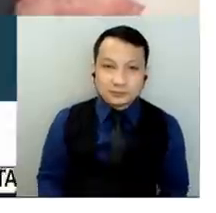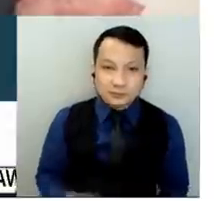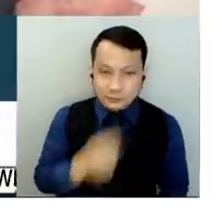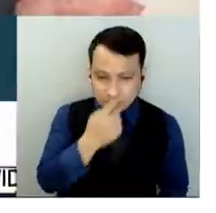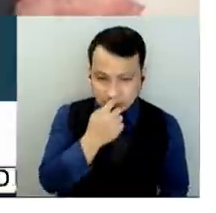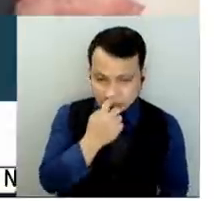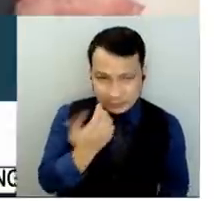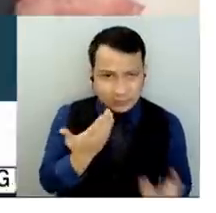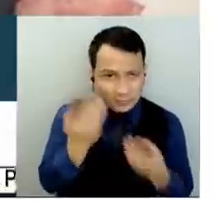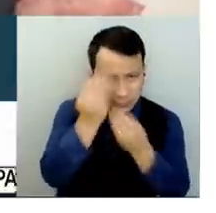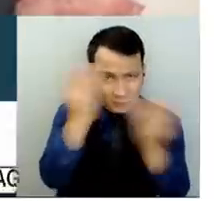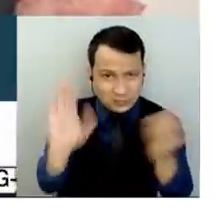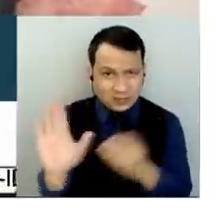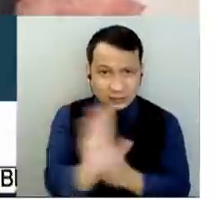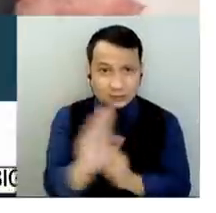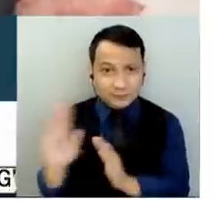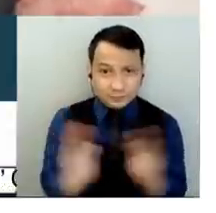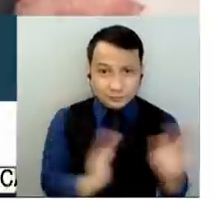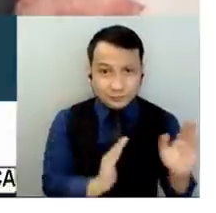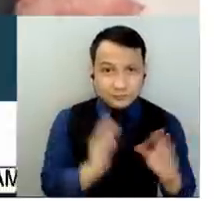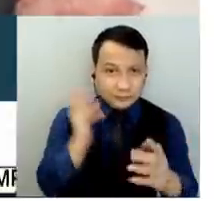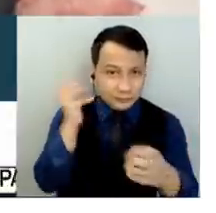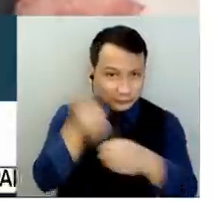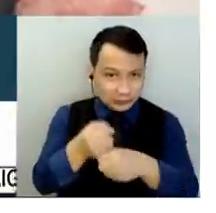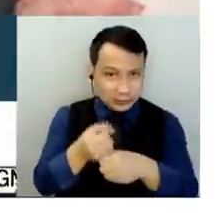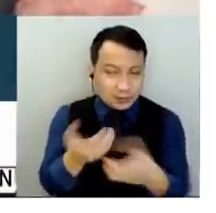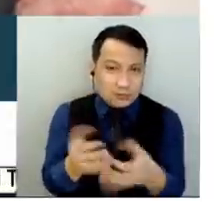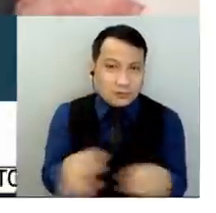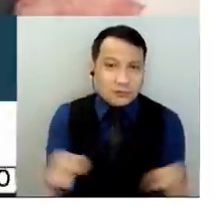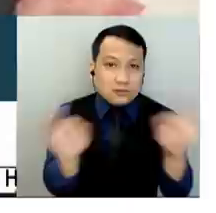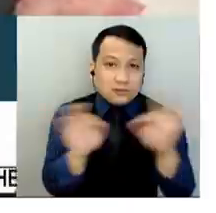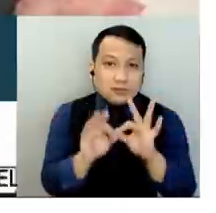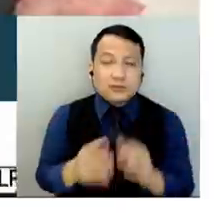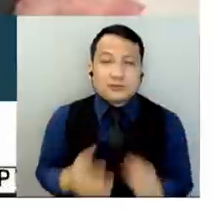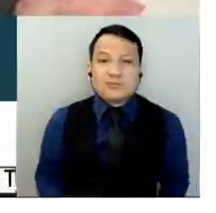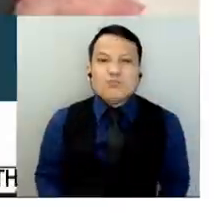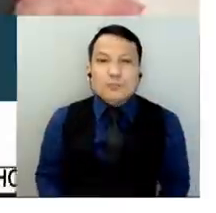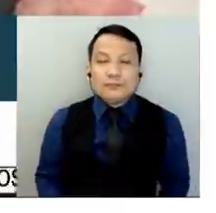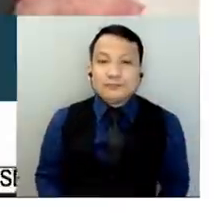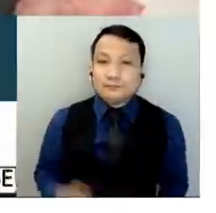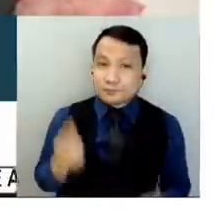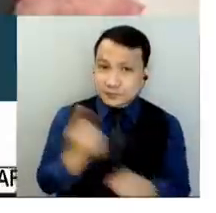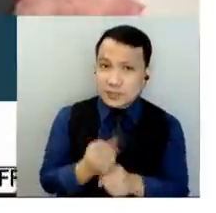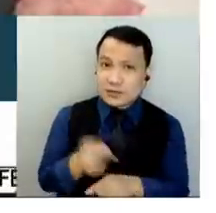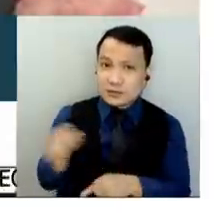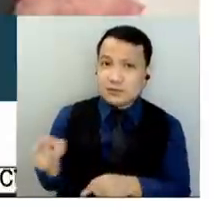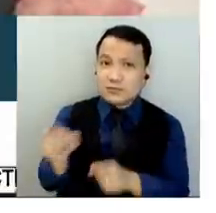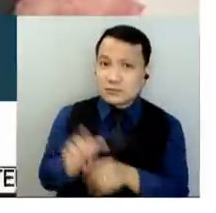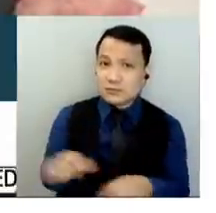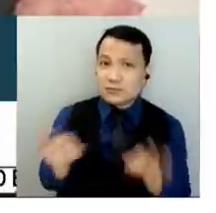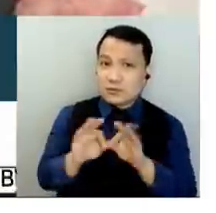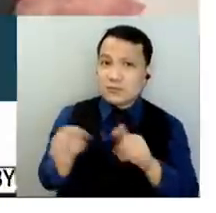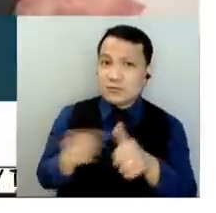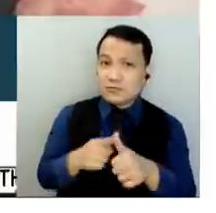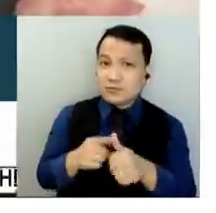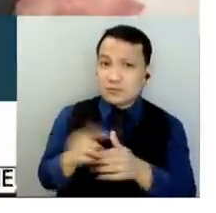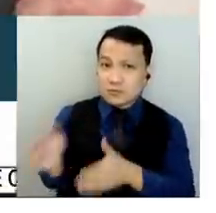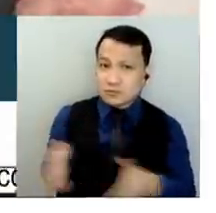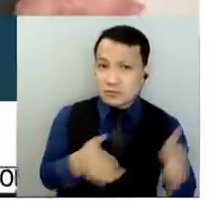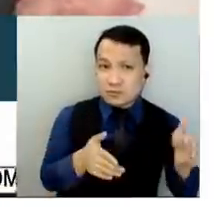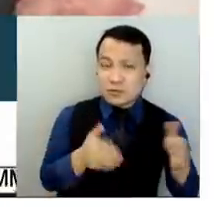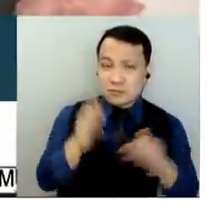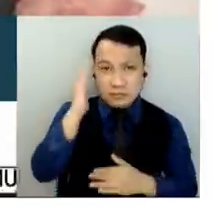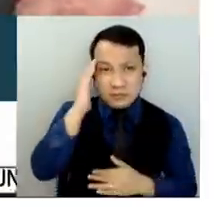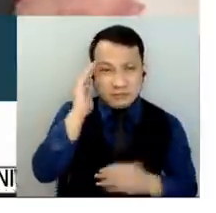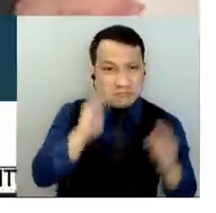then let's plan catch up, right? So I think those are the first two steps. The problem again